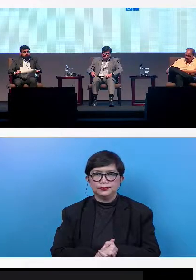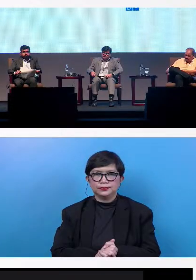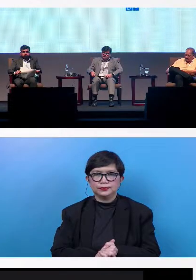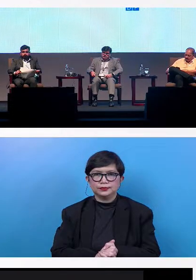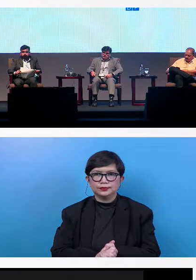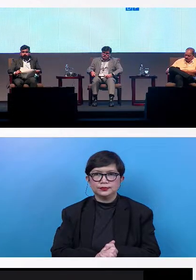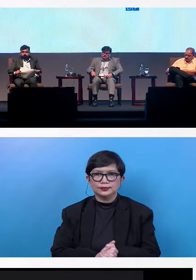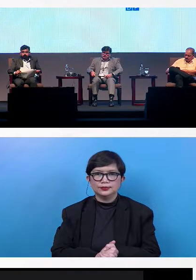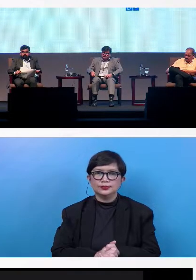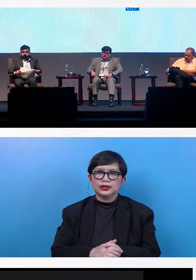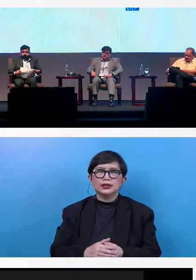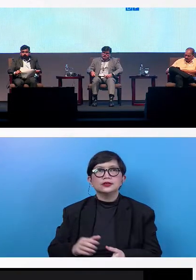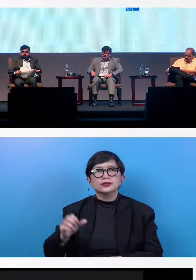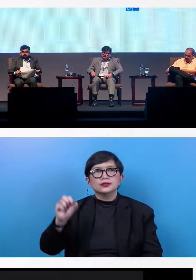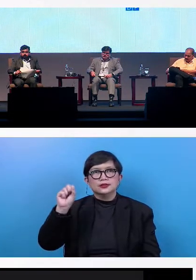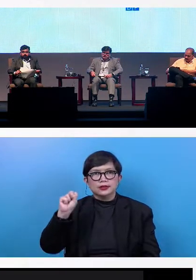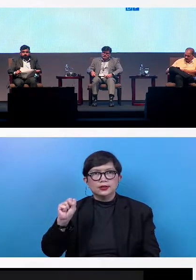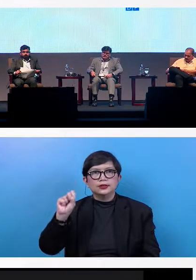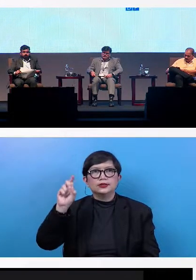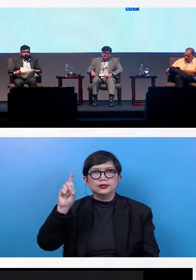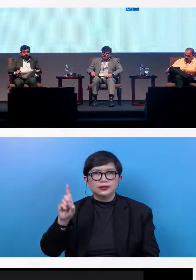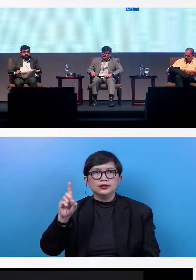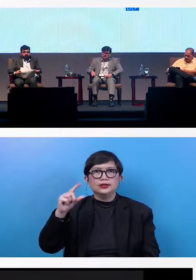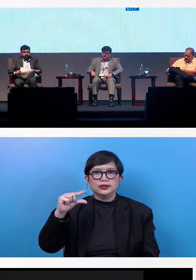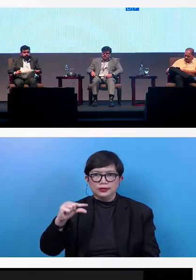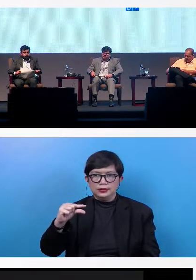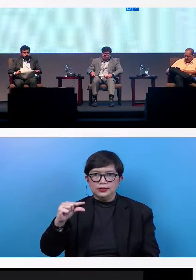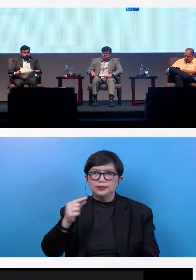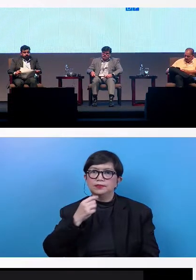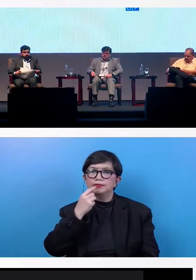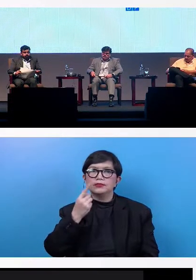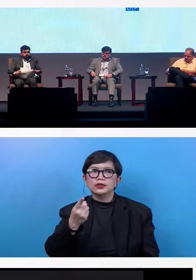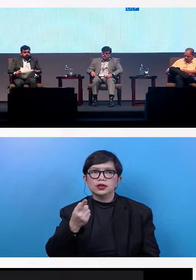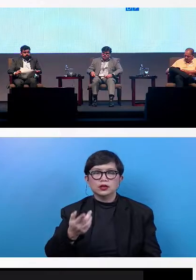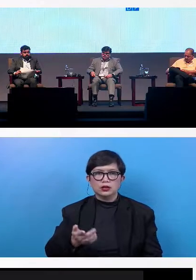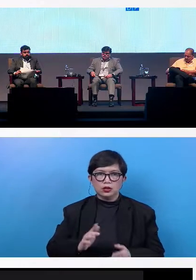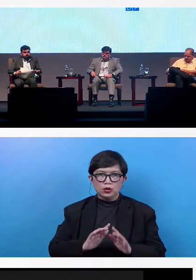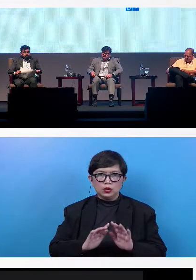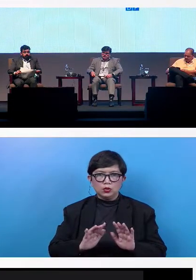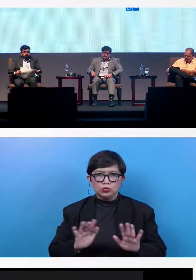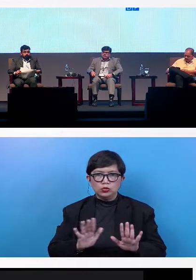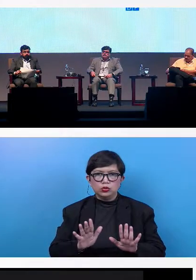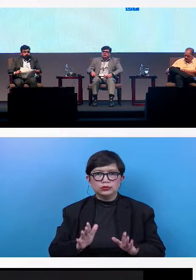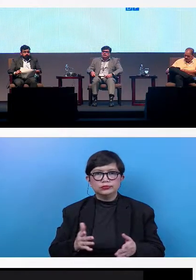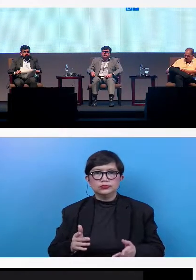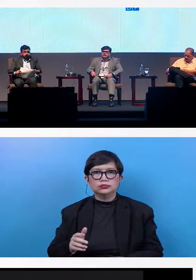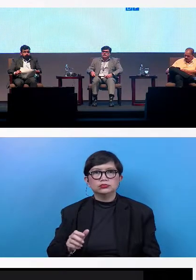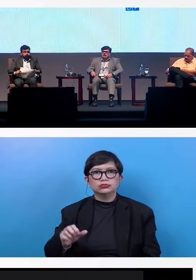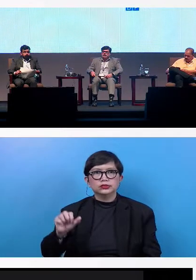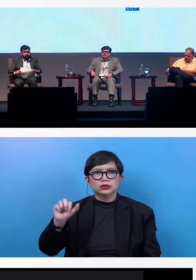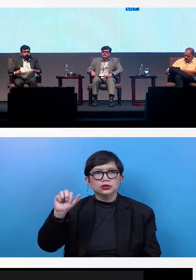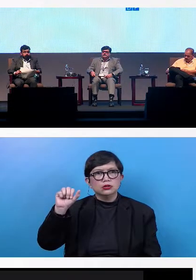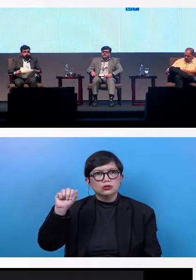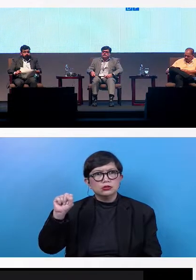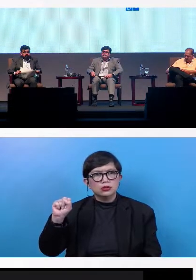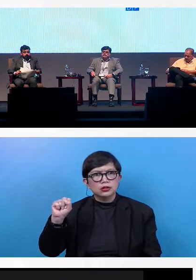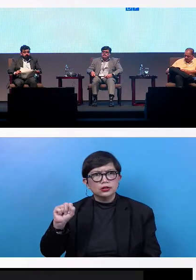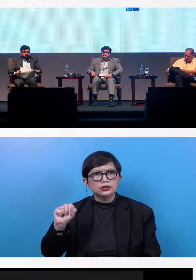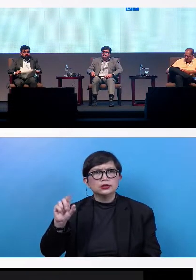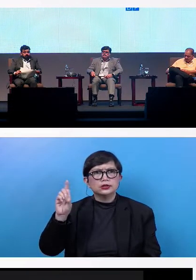SDGs also speak to this, not just SDG 9 for infrastructure, but also SDG 17 for